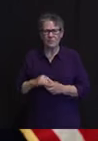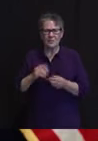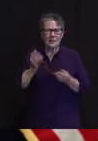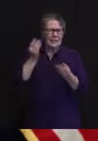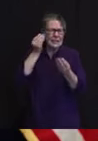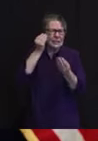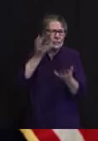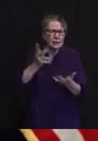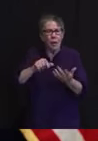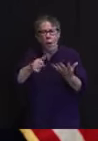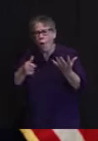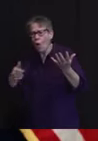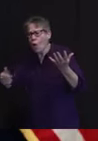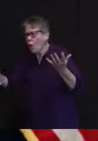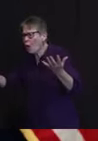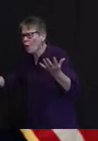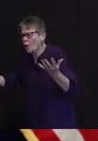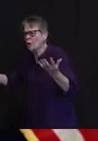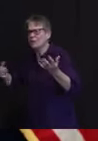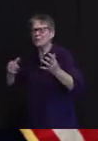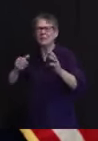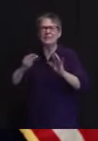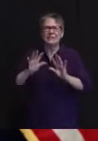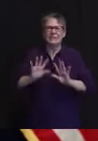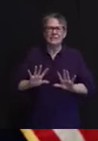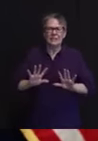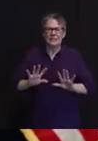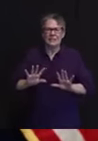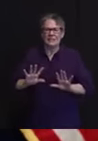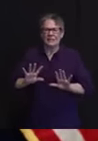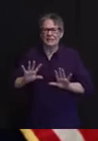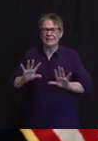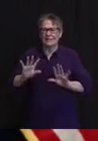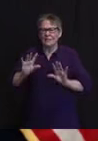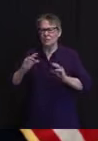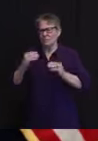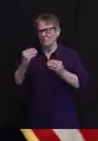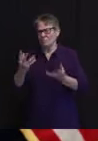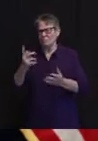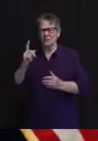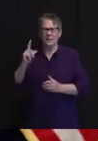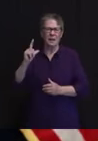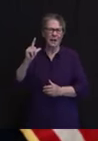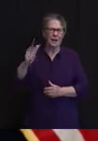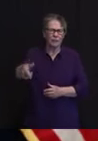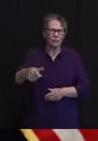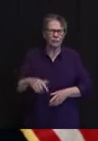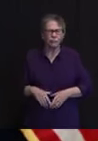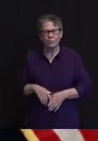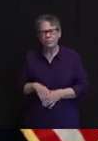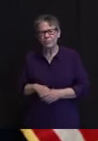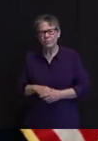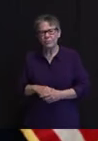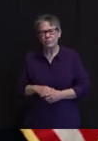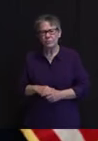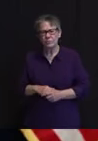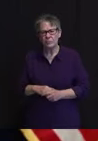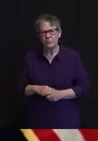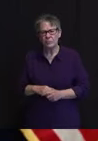Folks, thank you for your patience today, in particular because we moved this not once, we moved it twice, so that was not our intention.